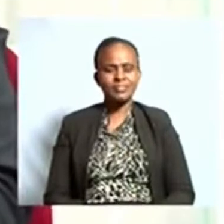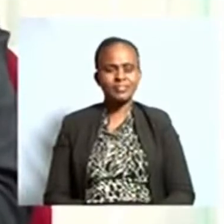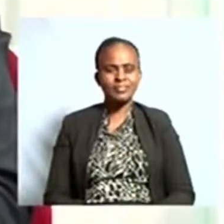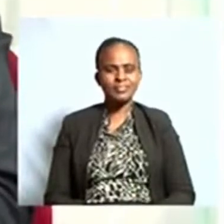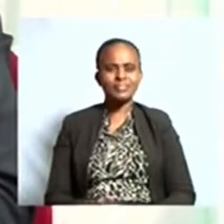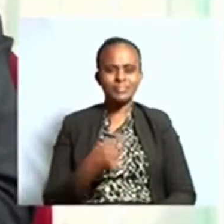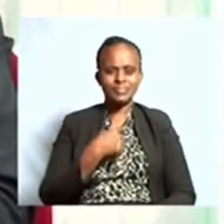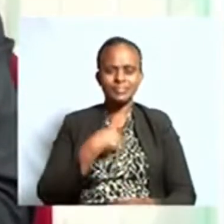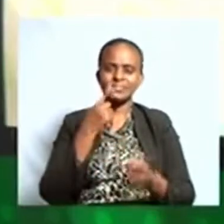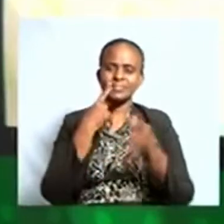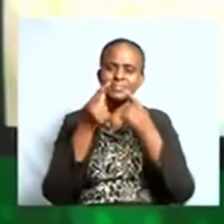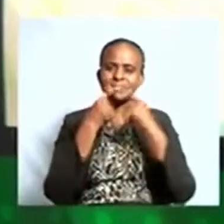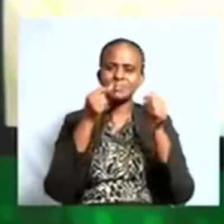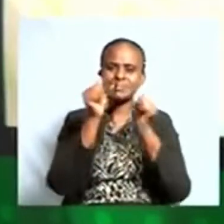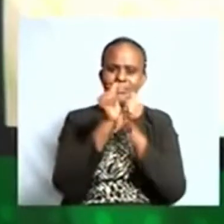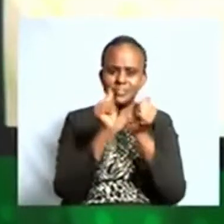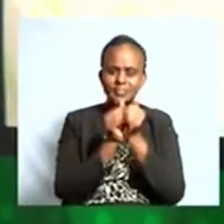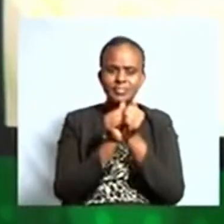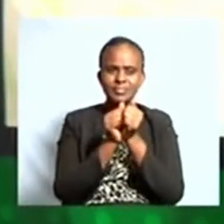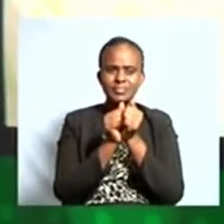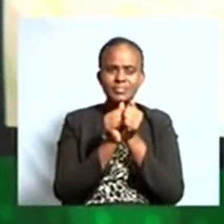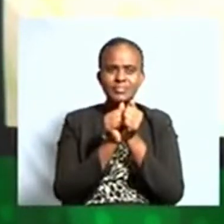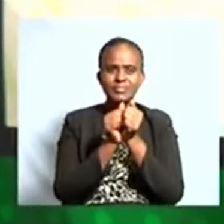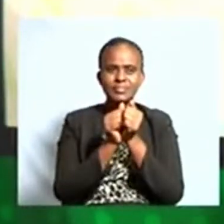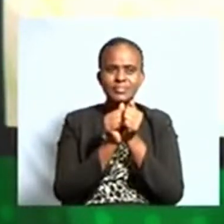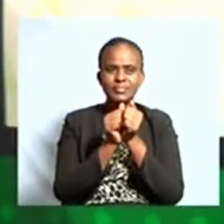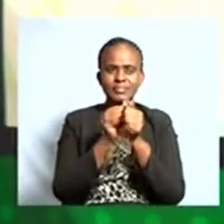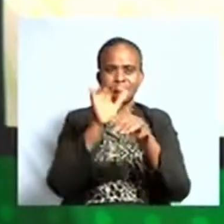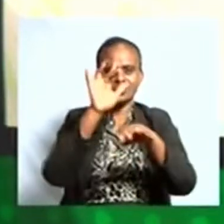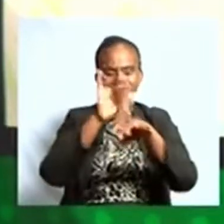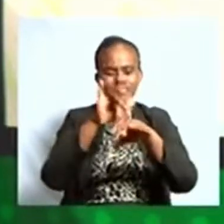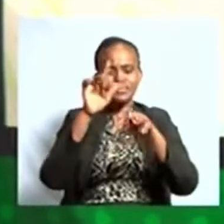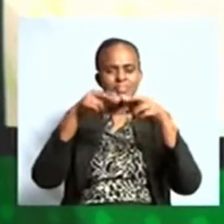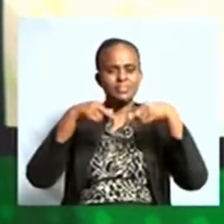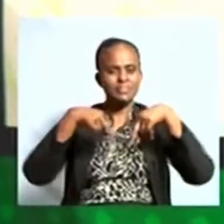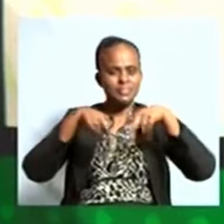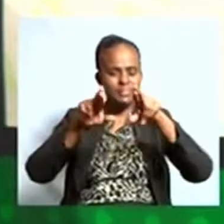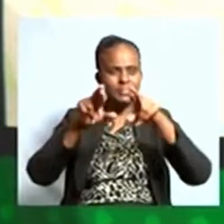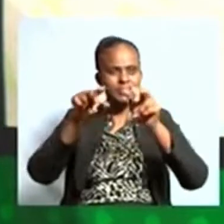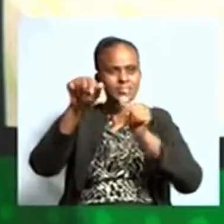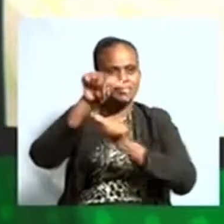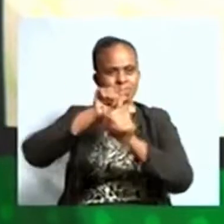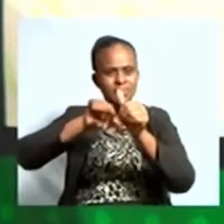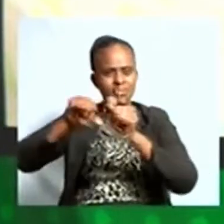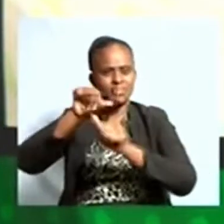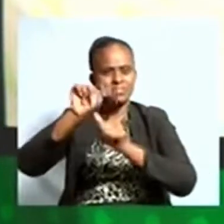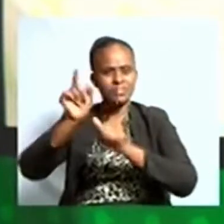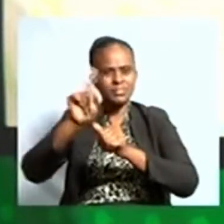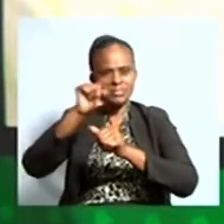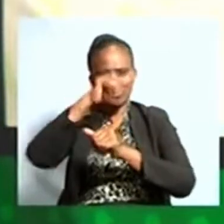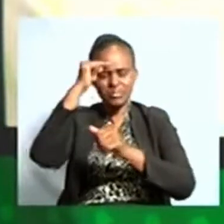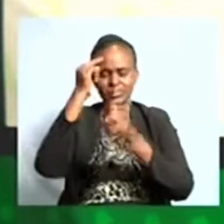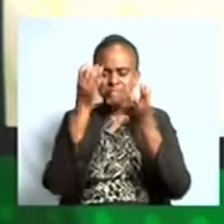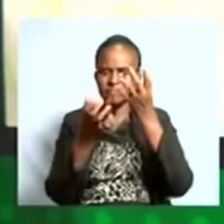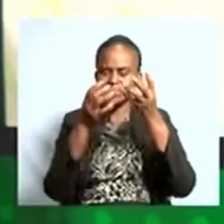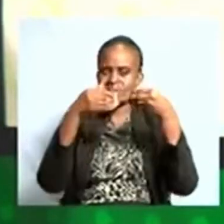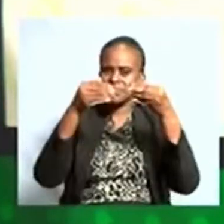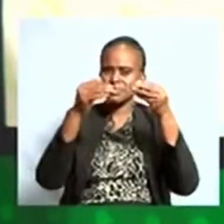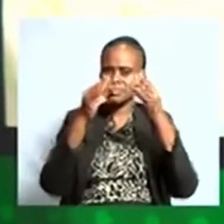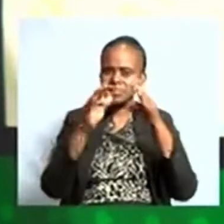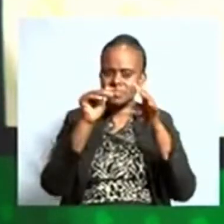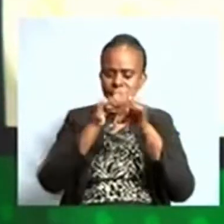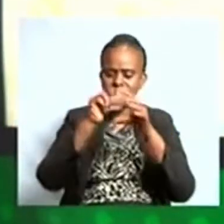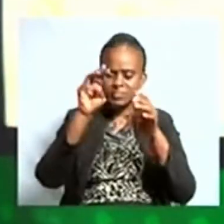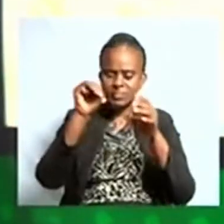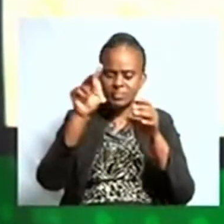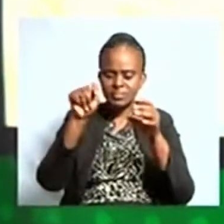let me talk about the issue you had mentioned, you had touched on the road around where the charcoal sellers are. Yes, in Mutendere